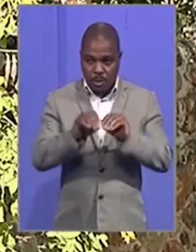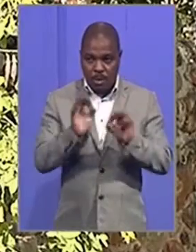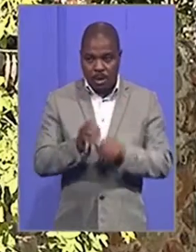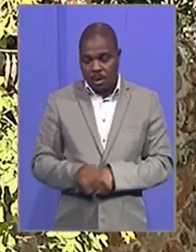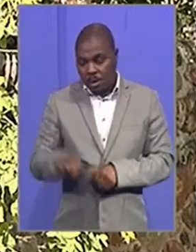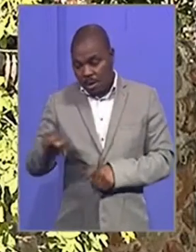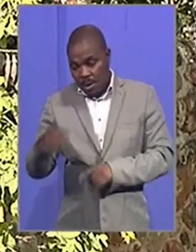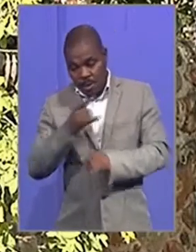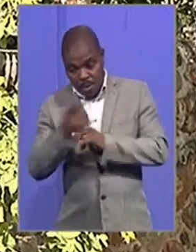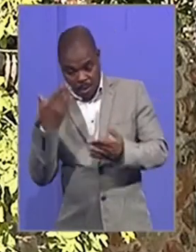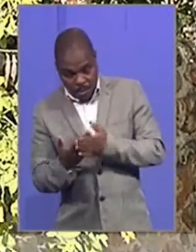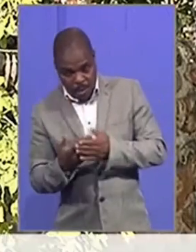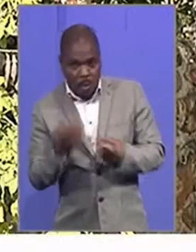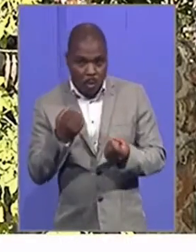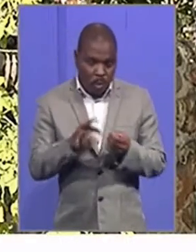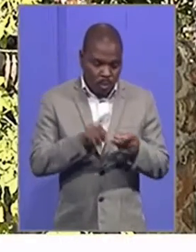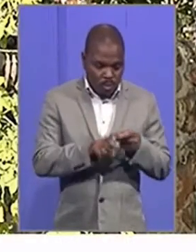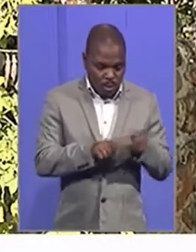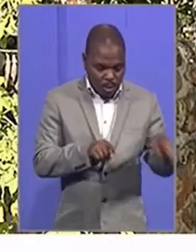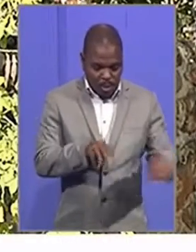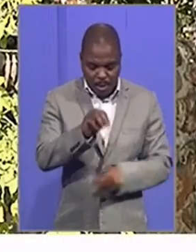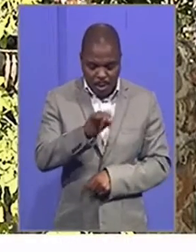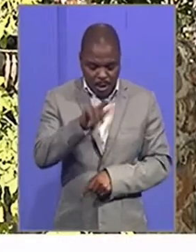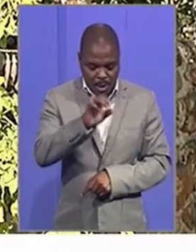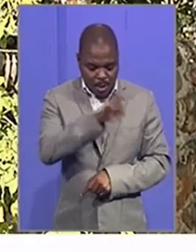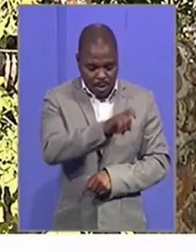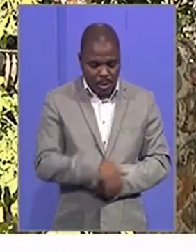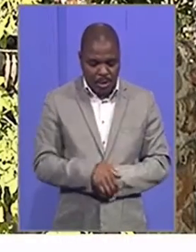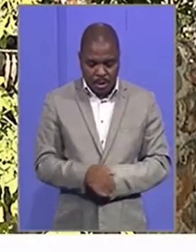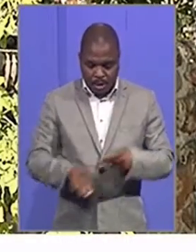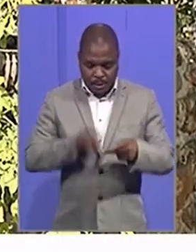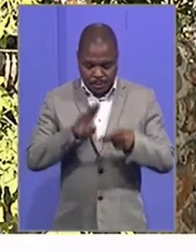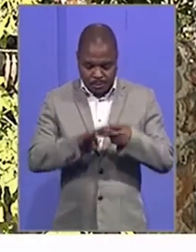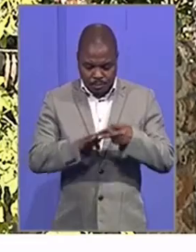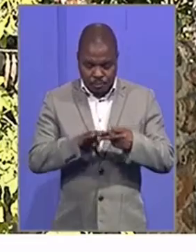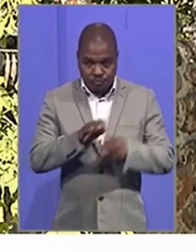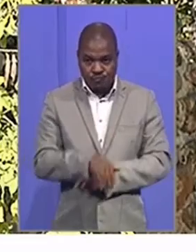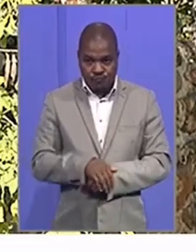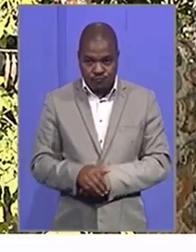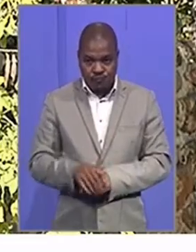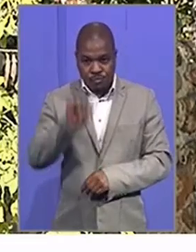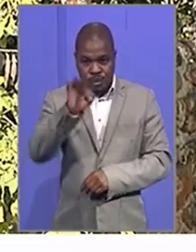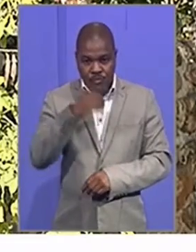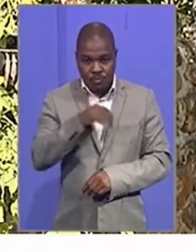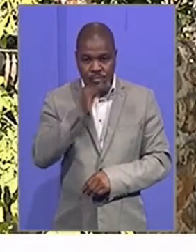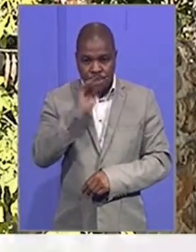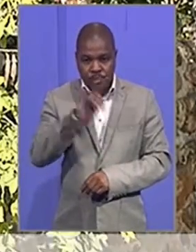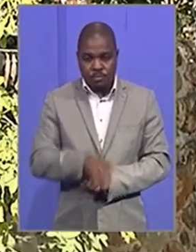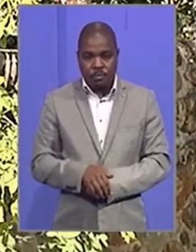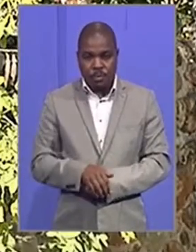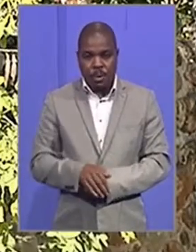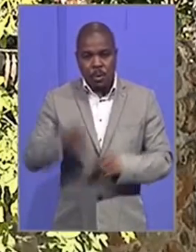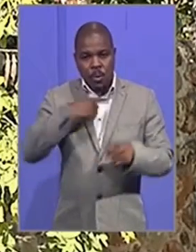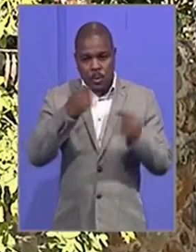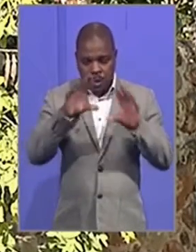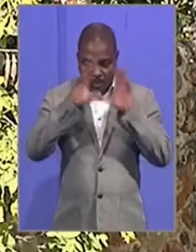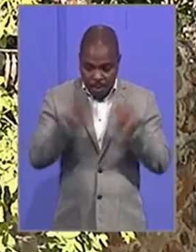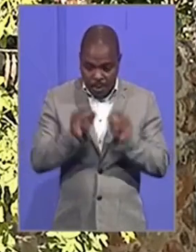or it's all gonna be Maile, you know. One, if you talk about let's get things